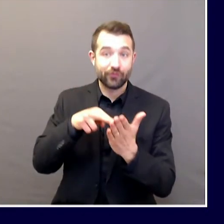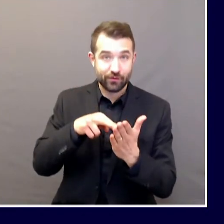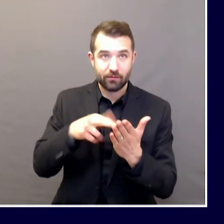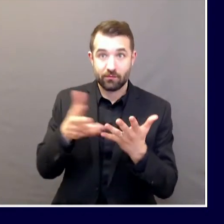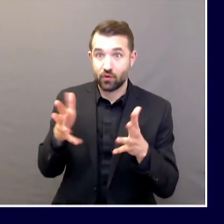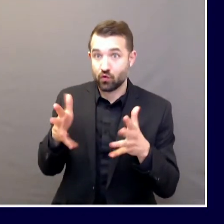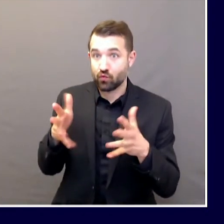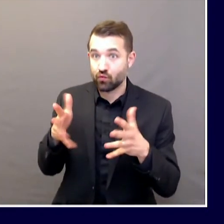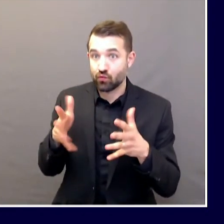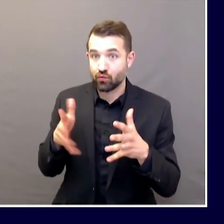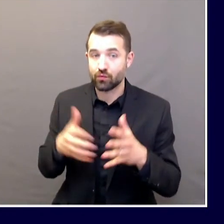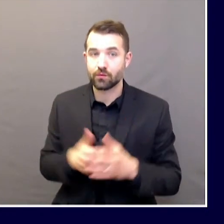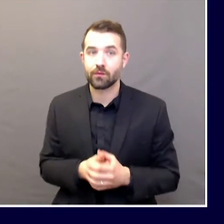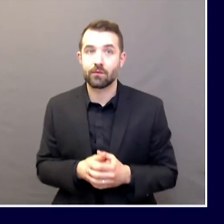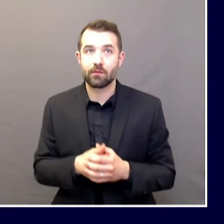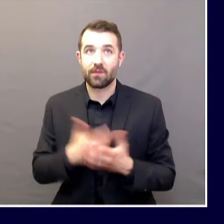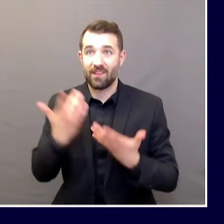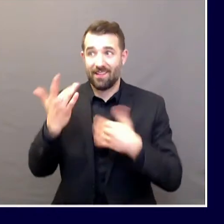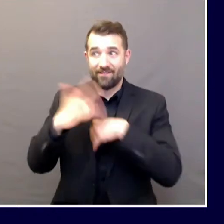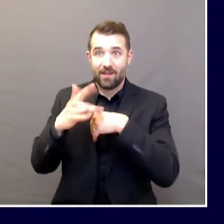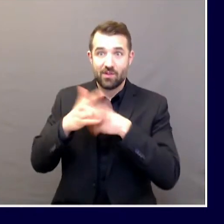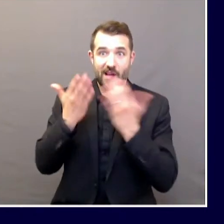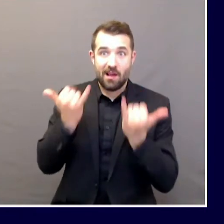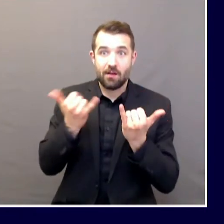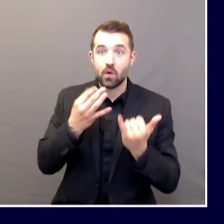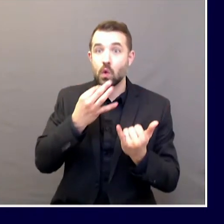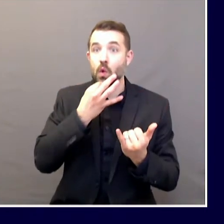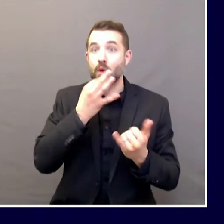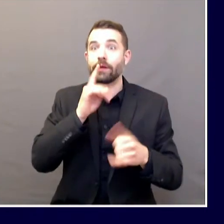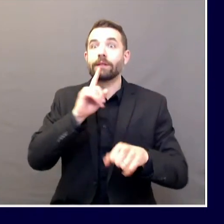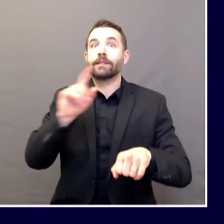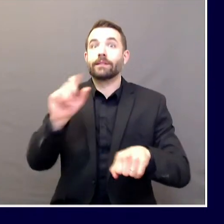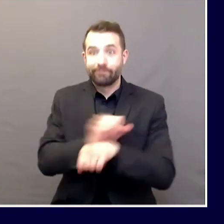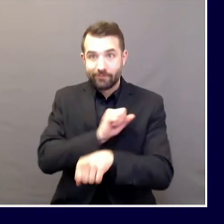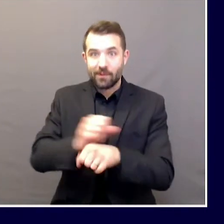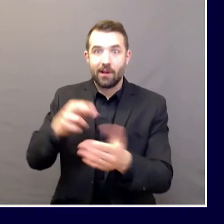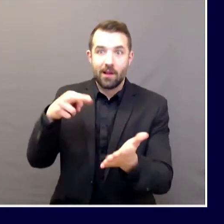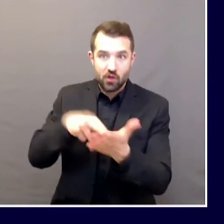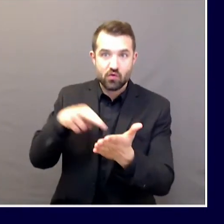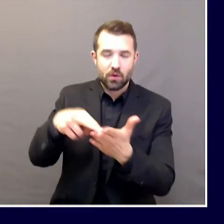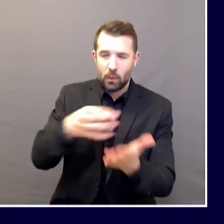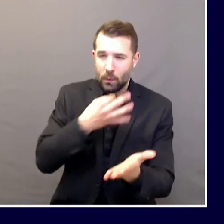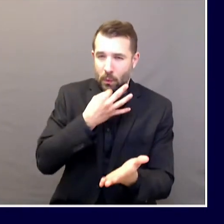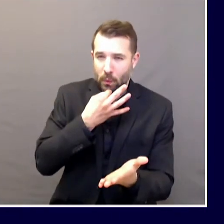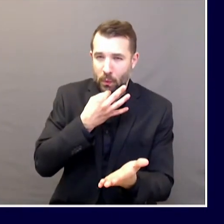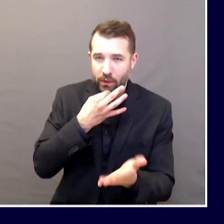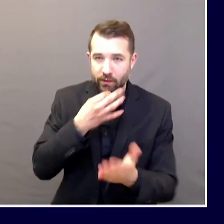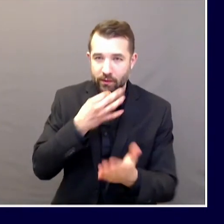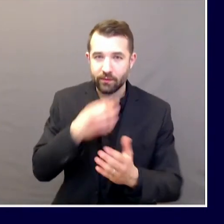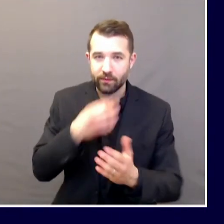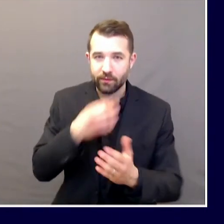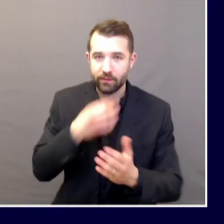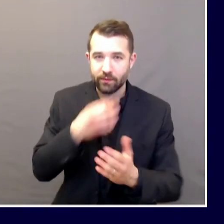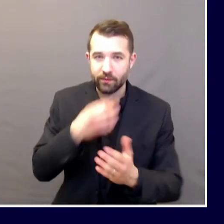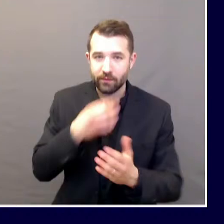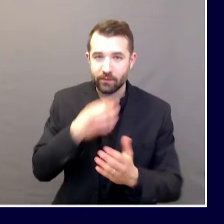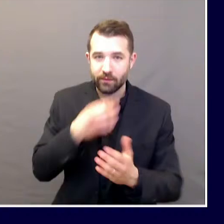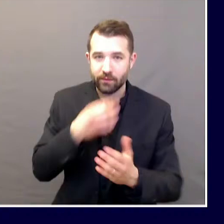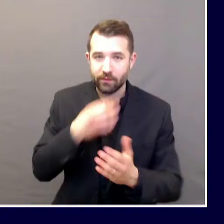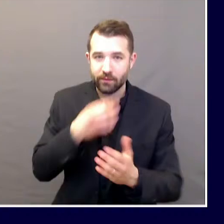forthcoming very, very soon. And so again, pre-registration is there. We're going to have much more to say about it.